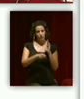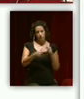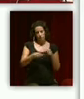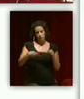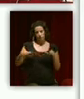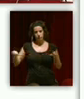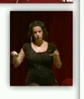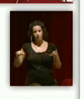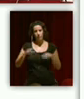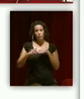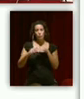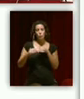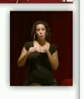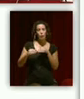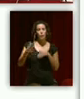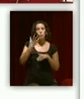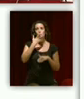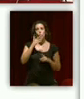interface. For